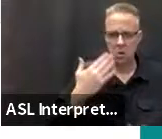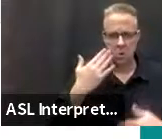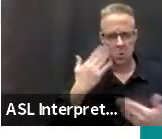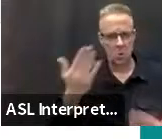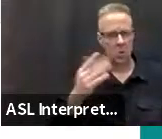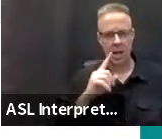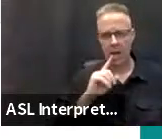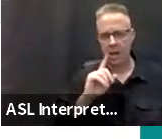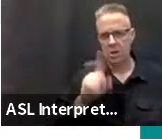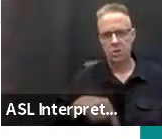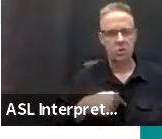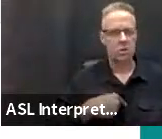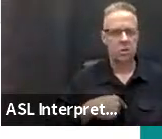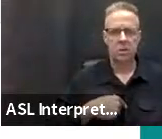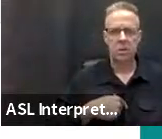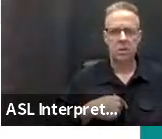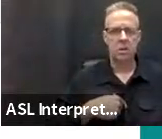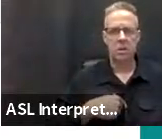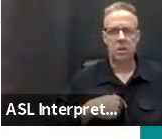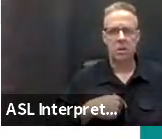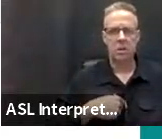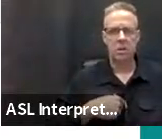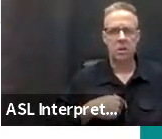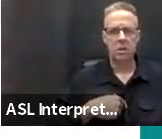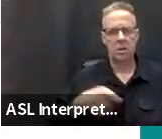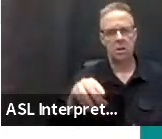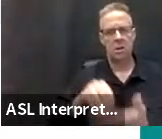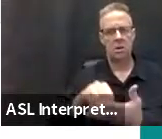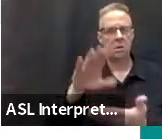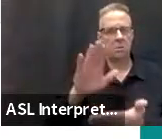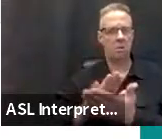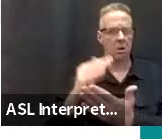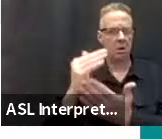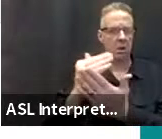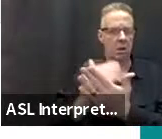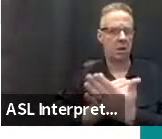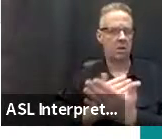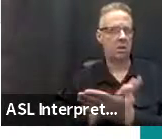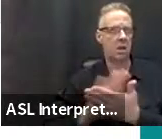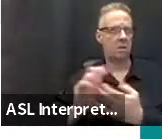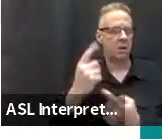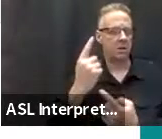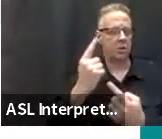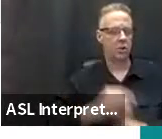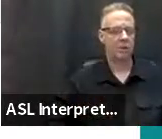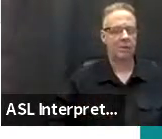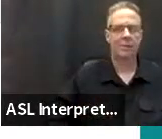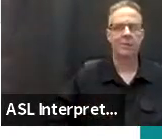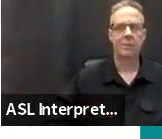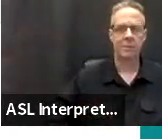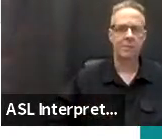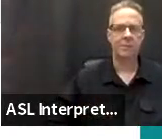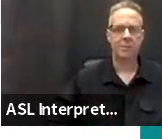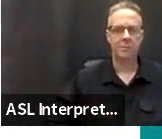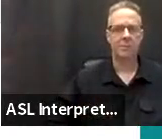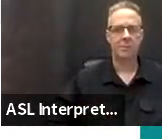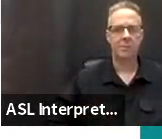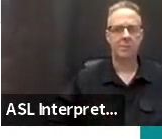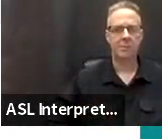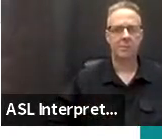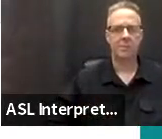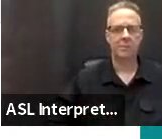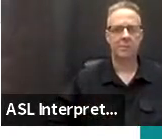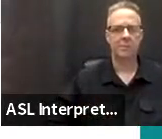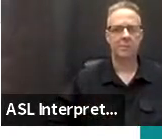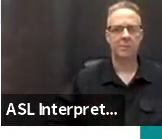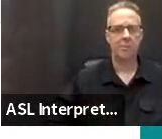that. Yeah. Okay, put it on the list. I think it's I something that has will. to be considered. Yep. And